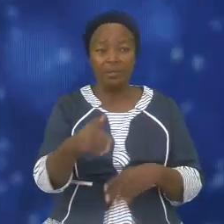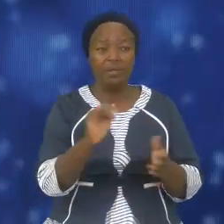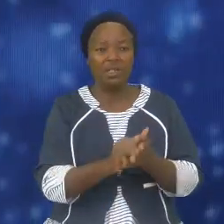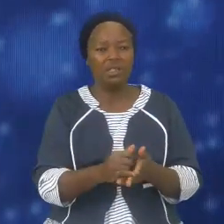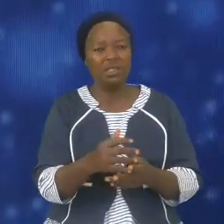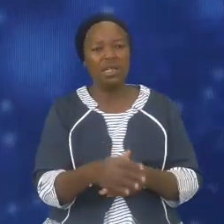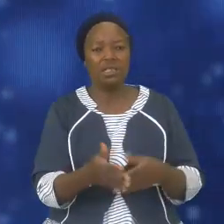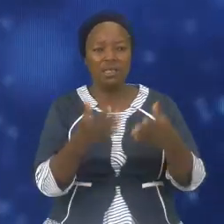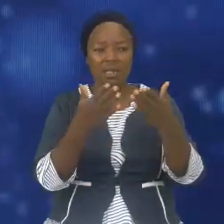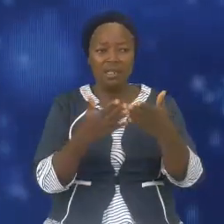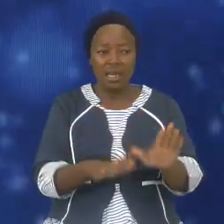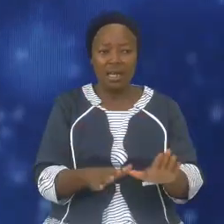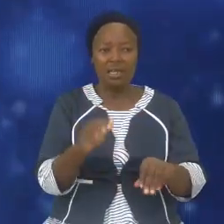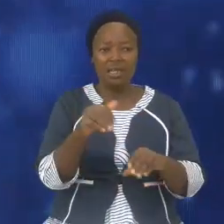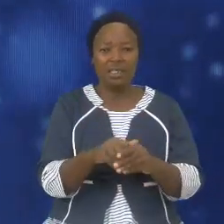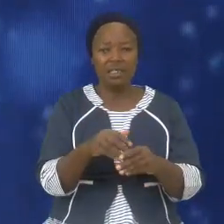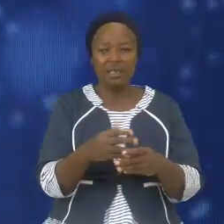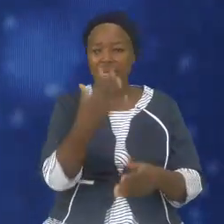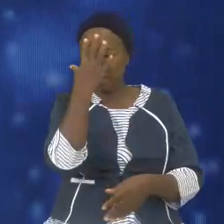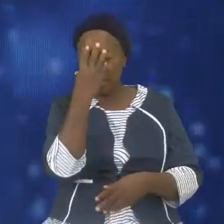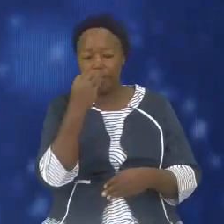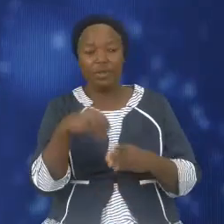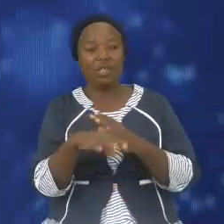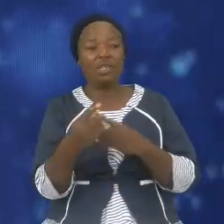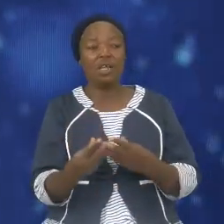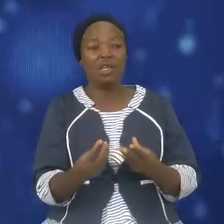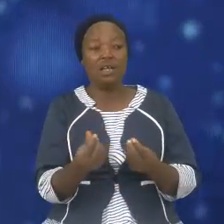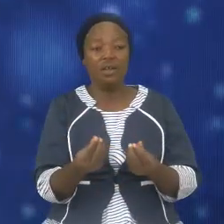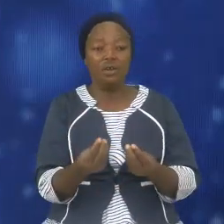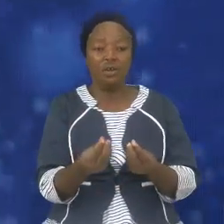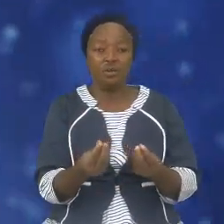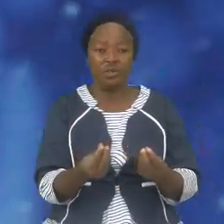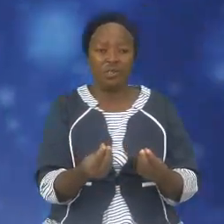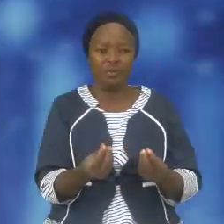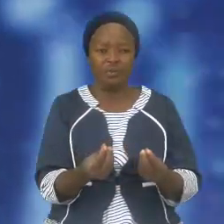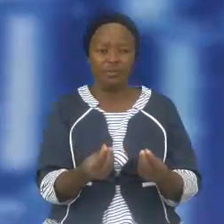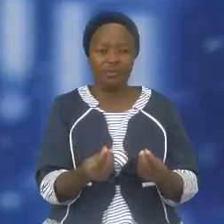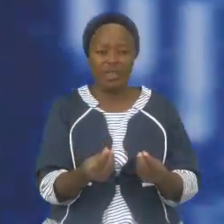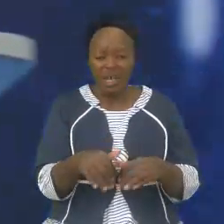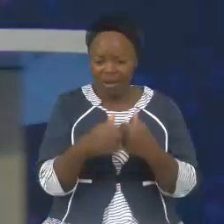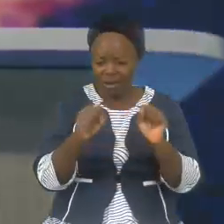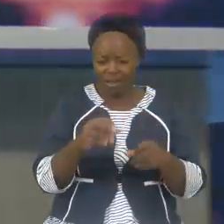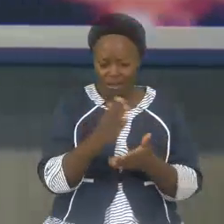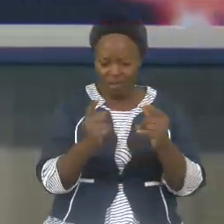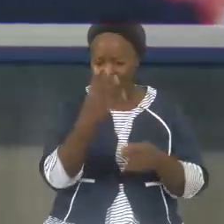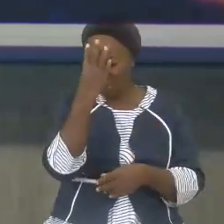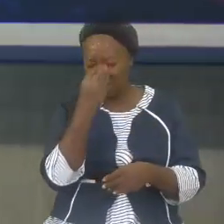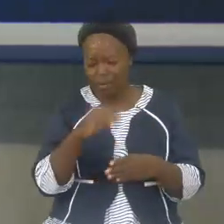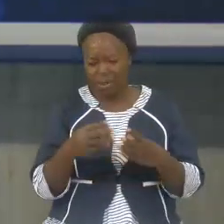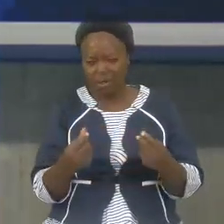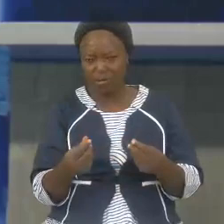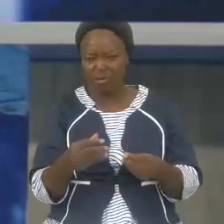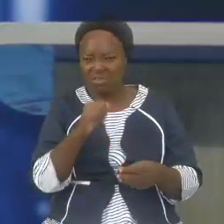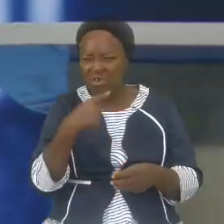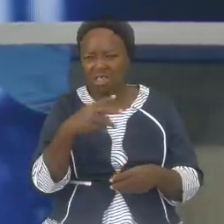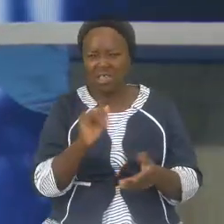the dust. Now, how does somebody sleep in the dust? It's not saying those who sleep on the ground. No, not